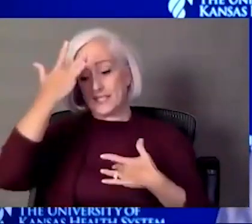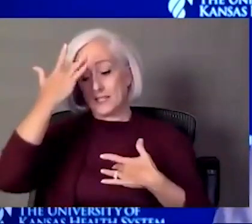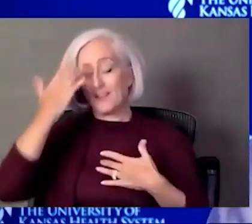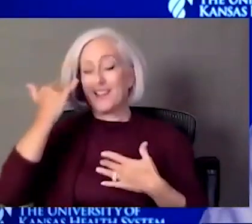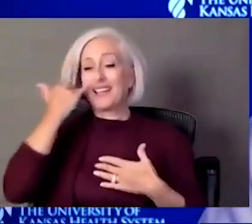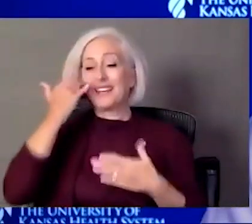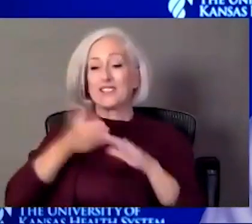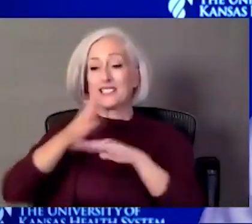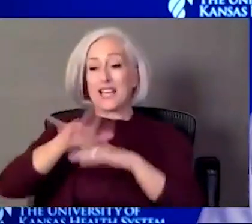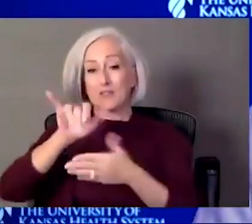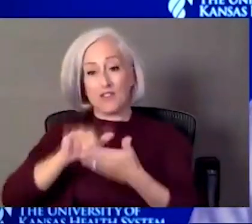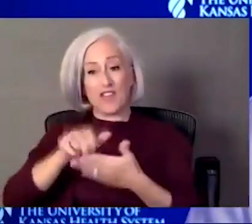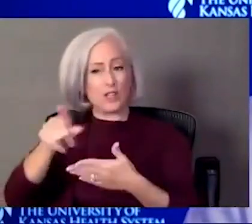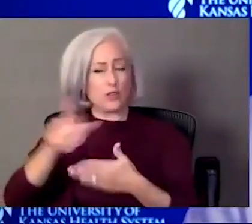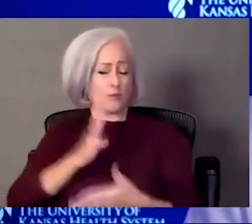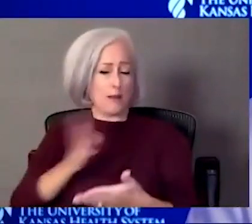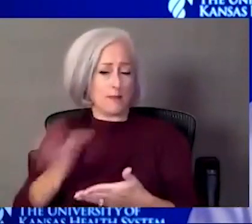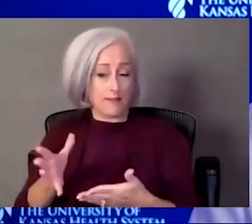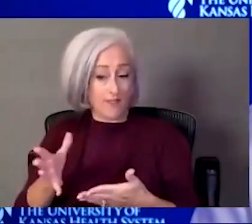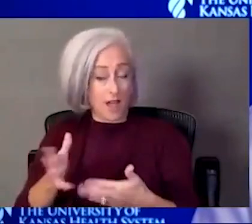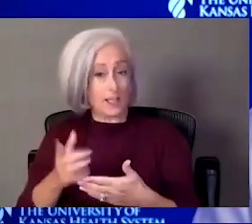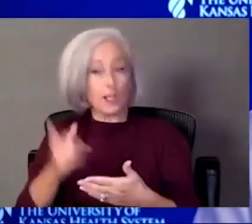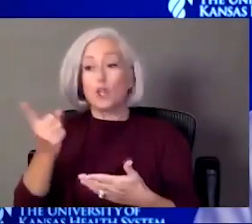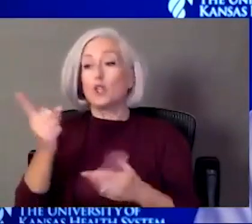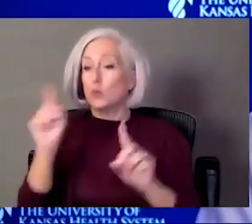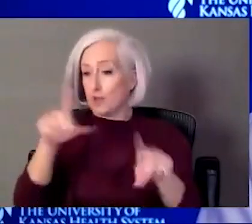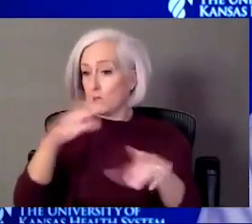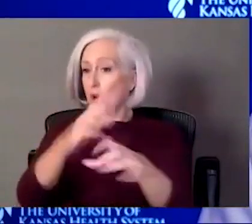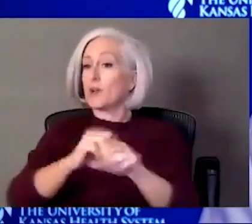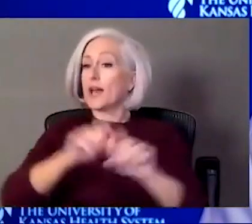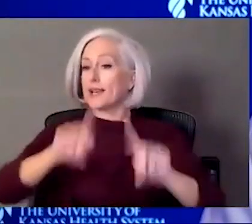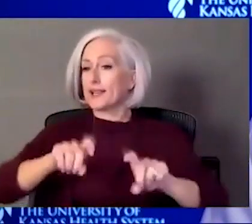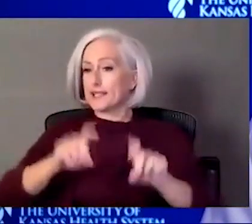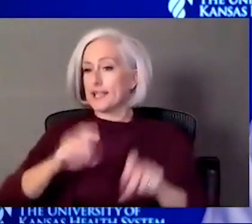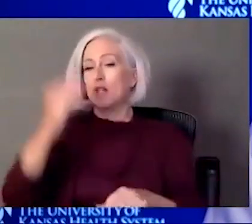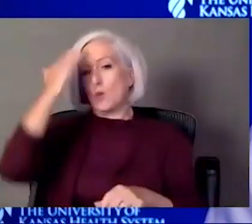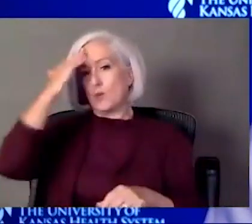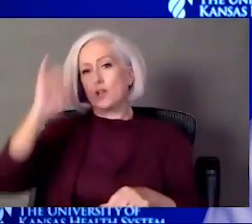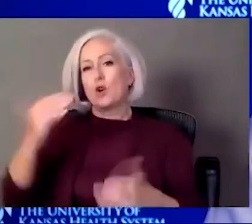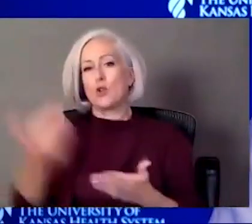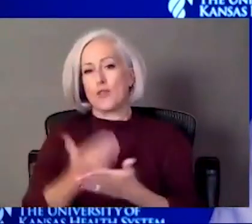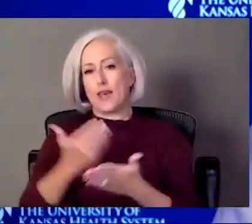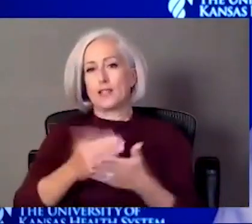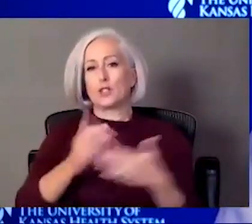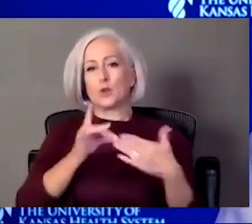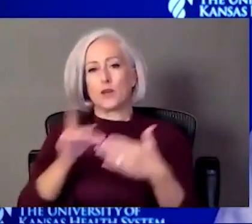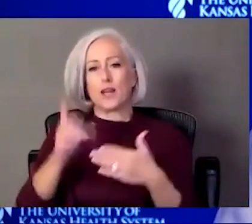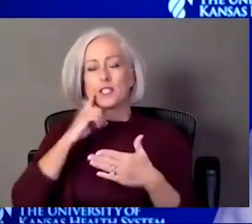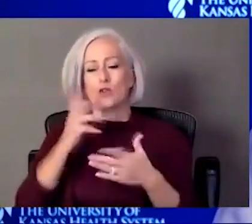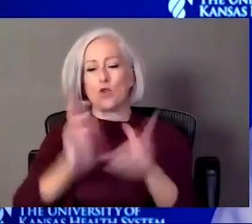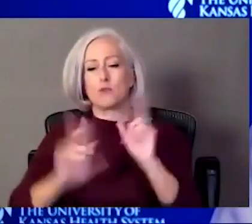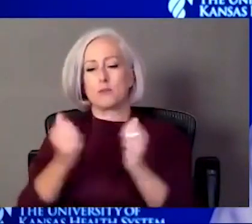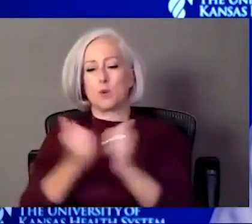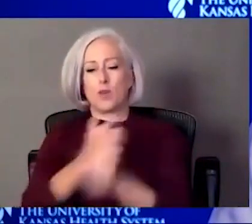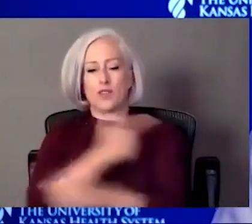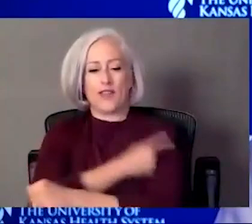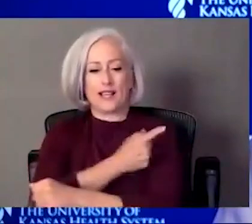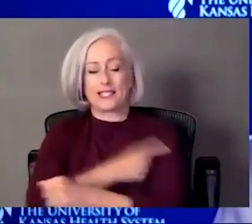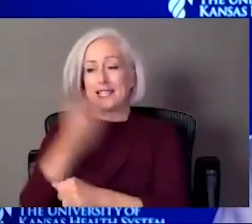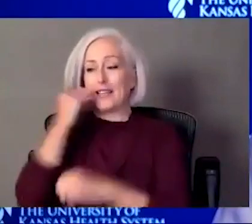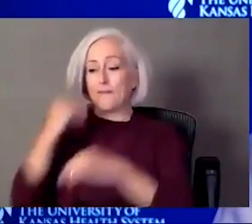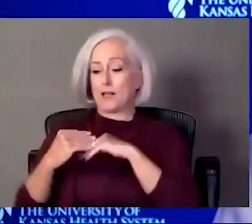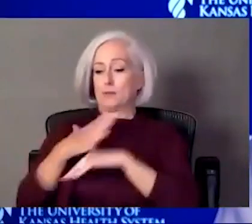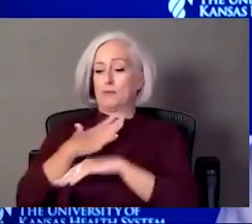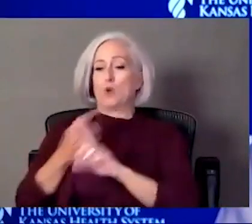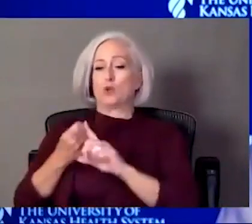be okay. You're always welcome to go get tested. We know that new guidance for vaccinated people is if they are exposed, they can go